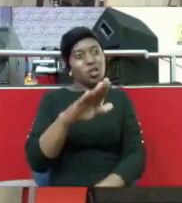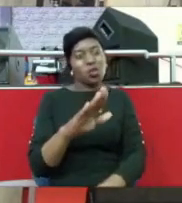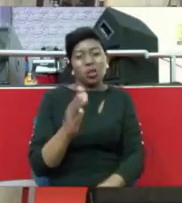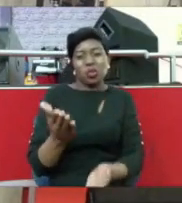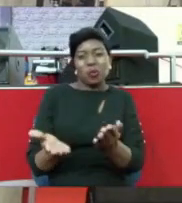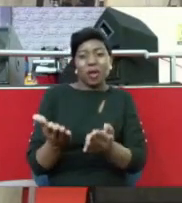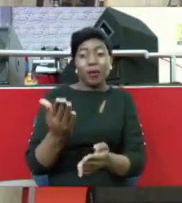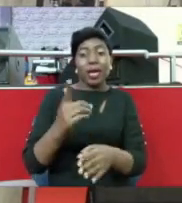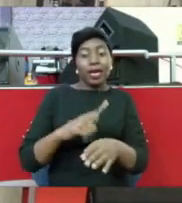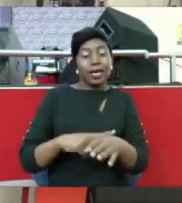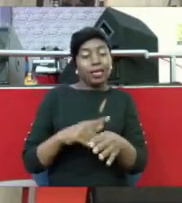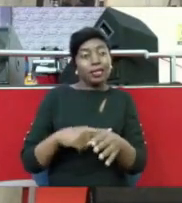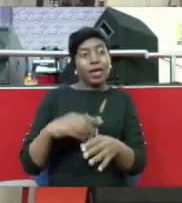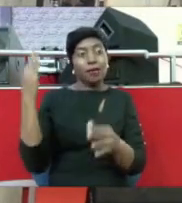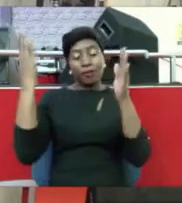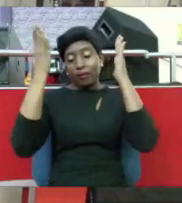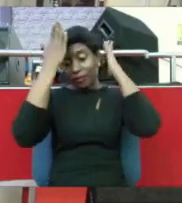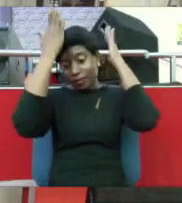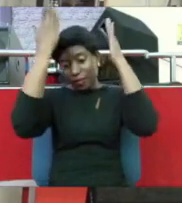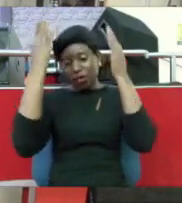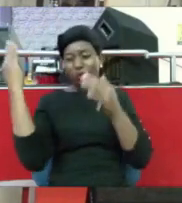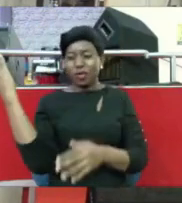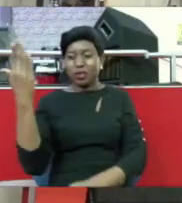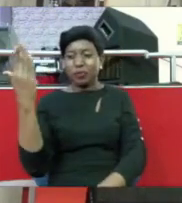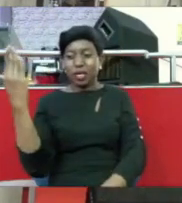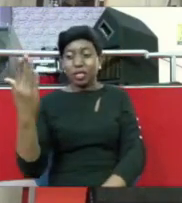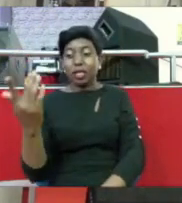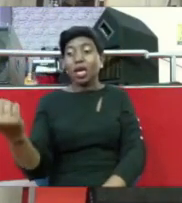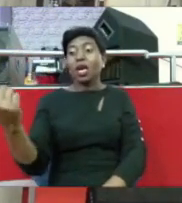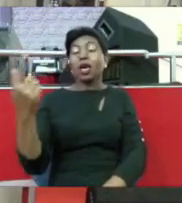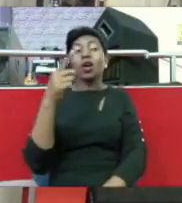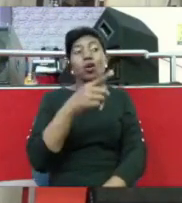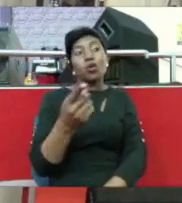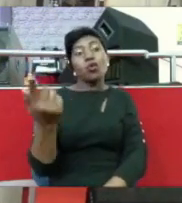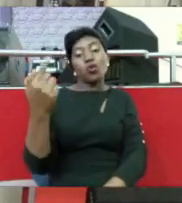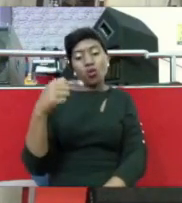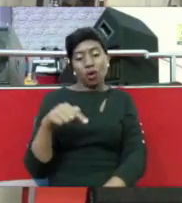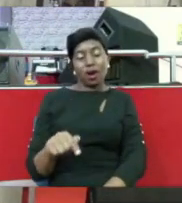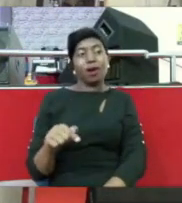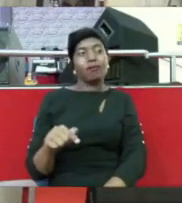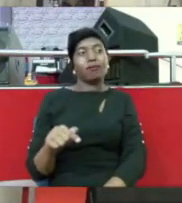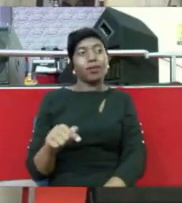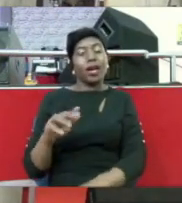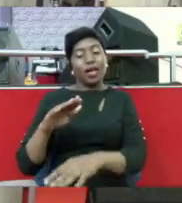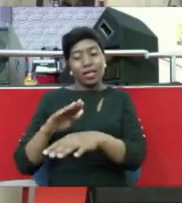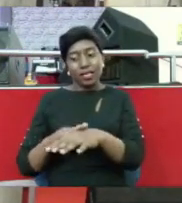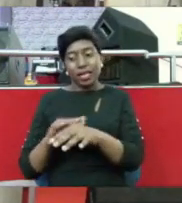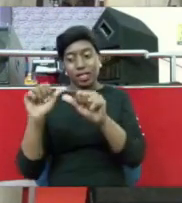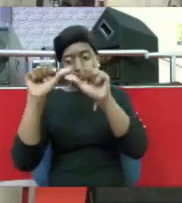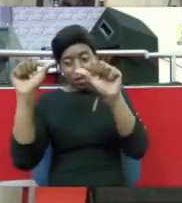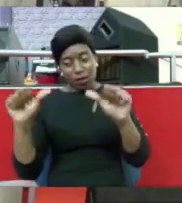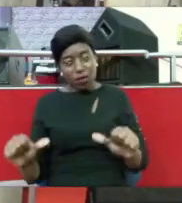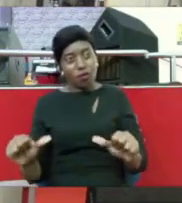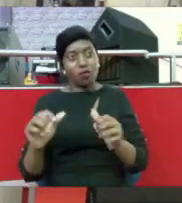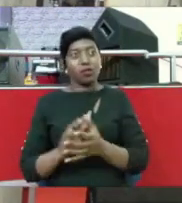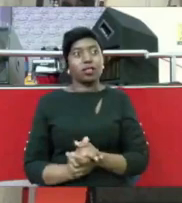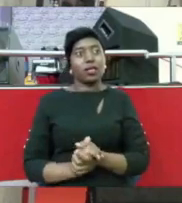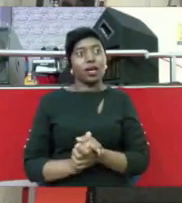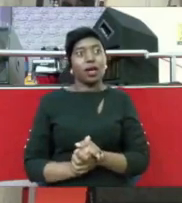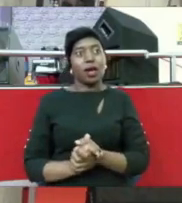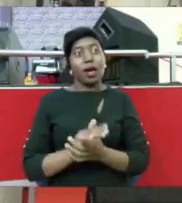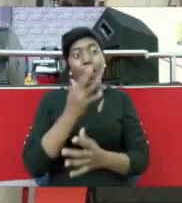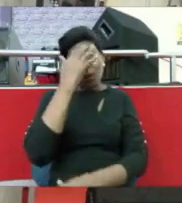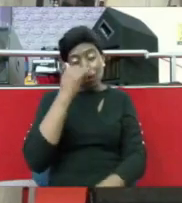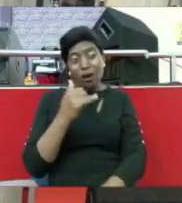anahubiri. Even when the bishop is preaching. Wachana na bishop, kuja shika altar hii. Forget about the bishop, just come and touch. Na kama wewe umeamua hutoki hapa mikono